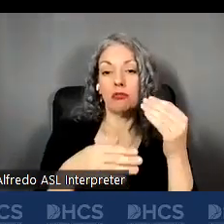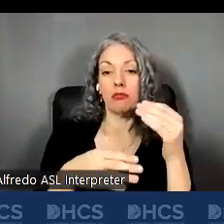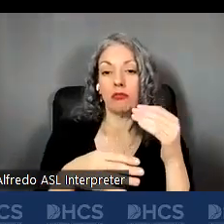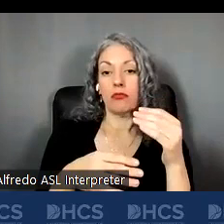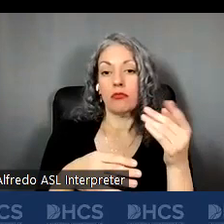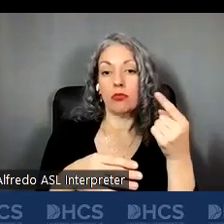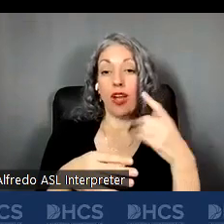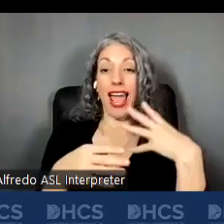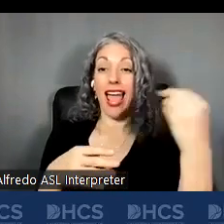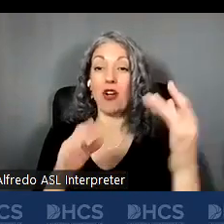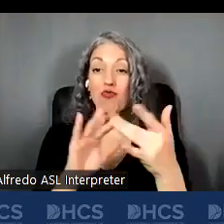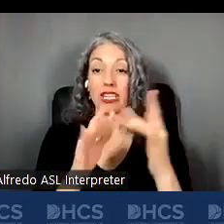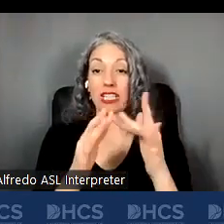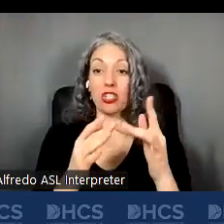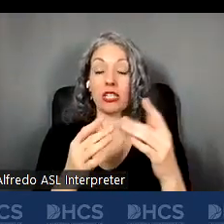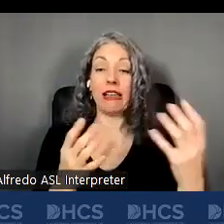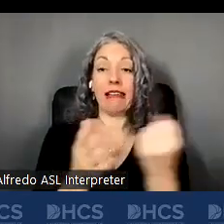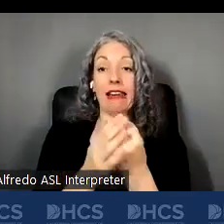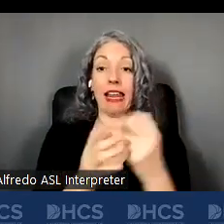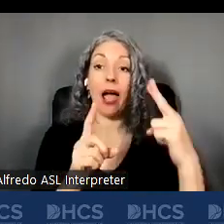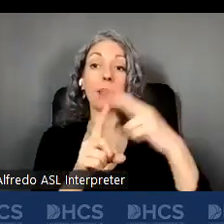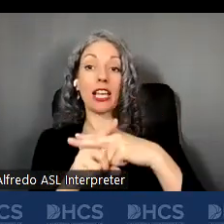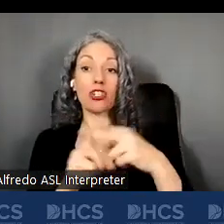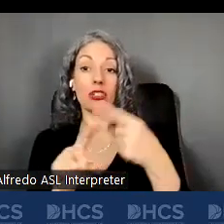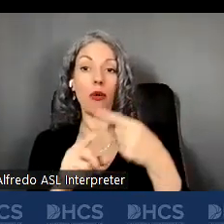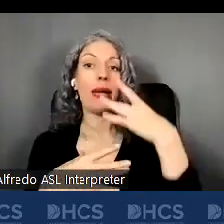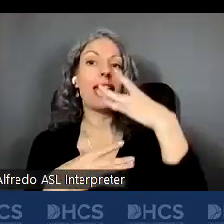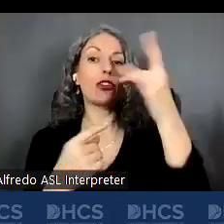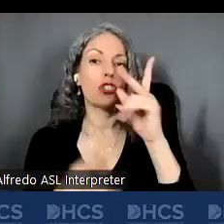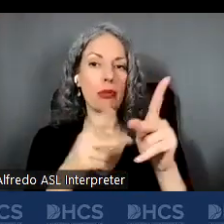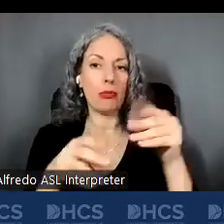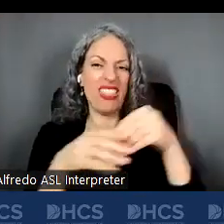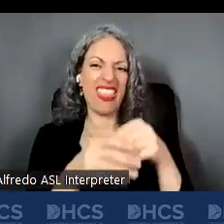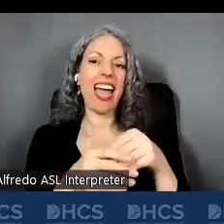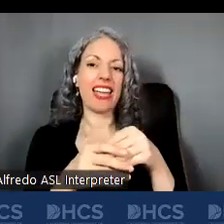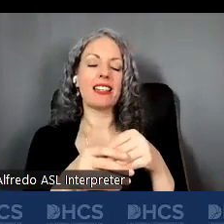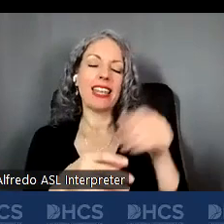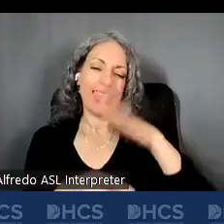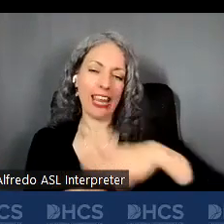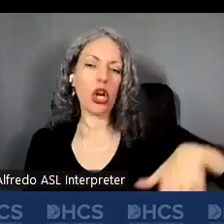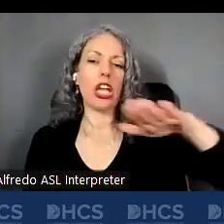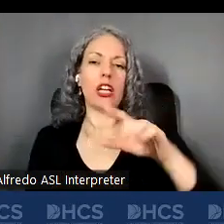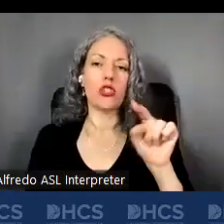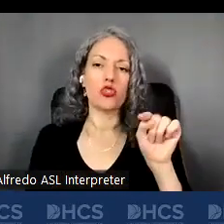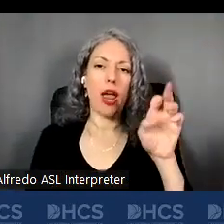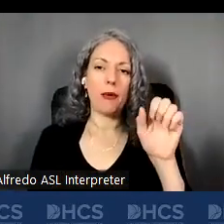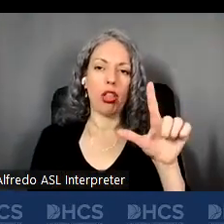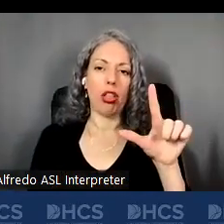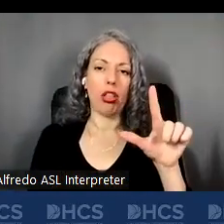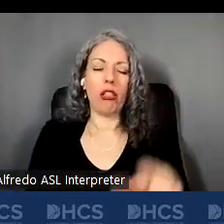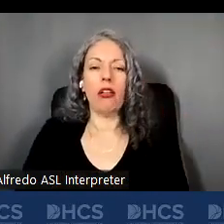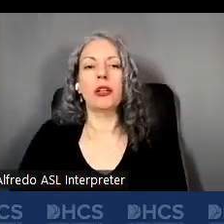and receiving applications from interested folks in that category. Okay, we can move to the next slide.